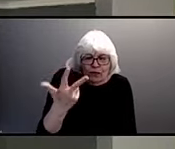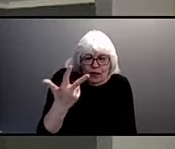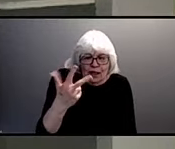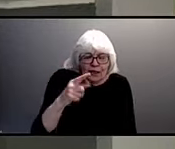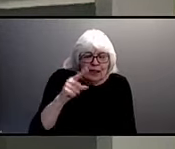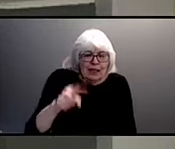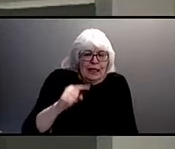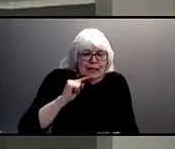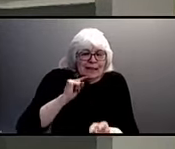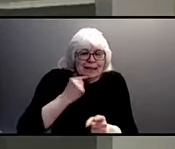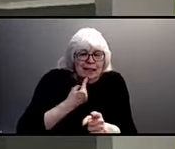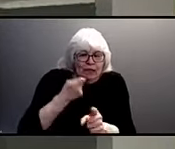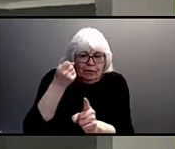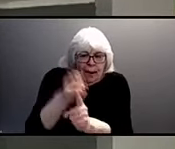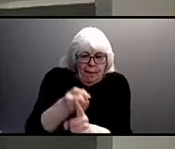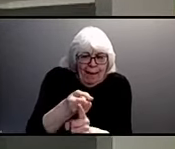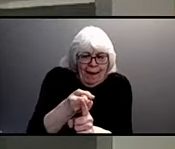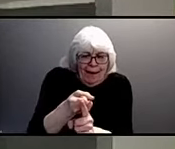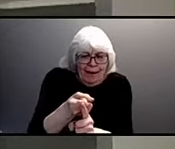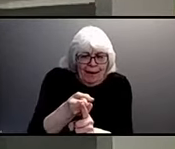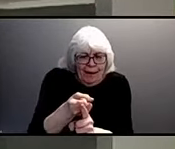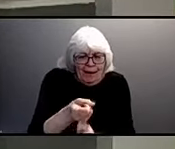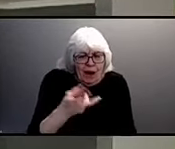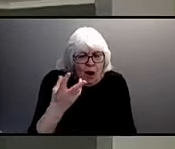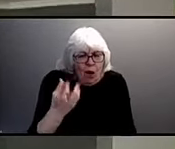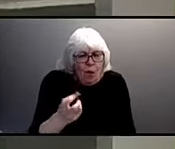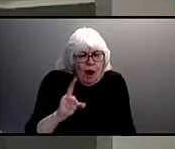I'll wait till the first one's answered so we don't complicate things.